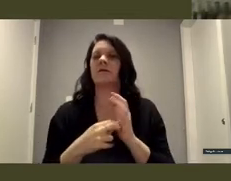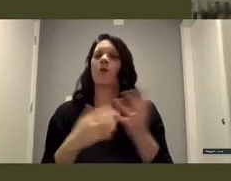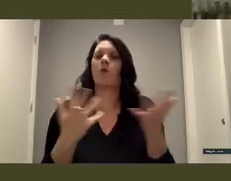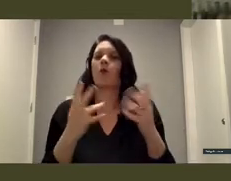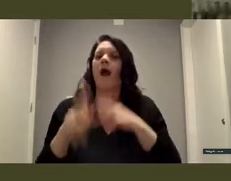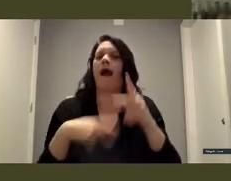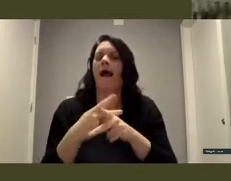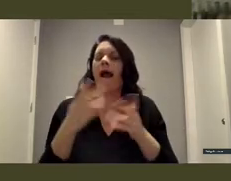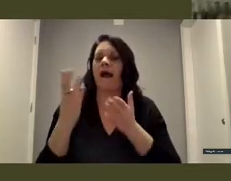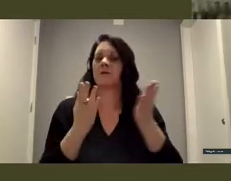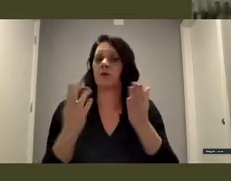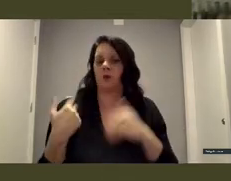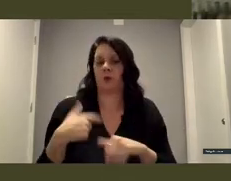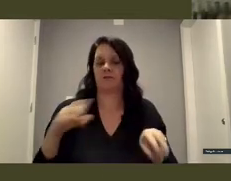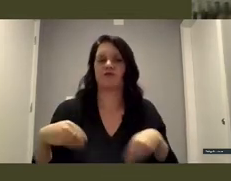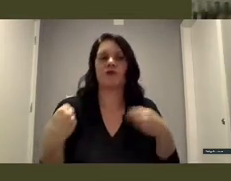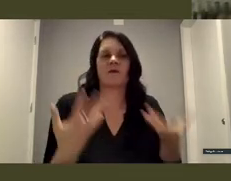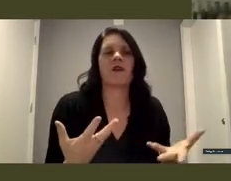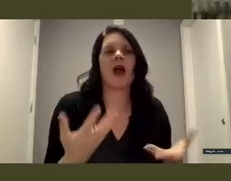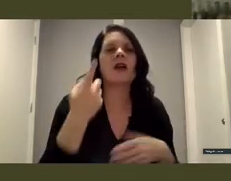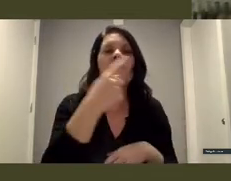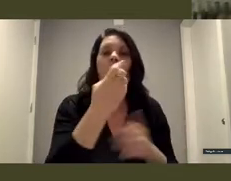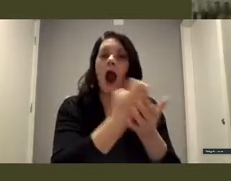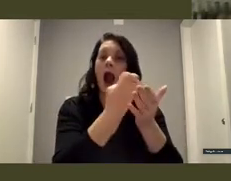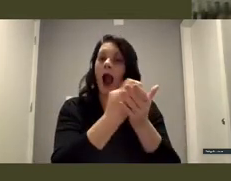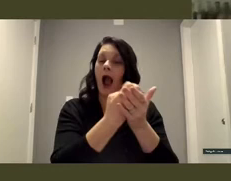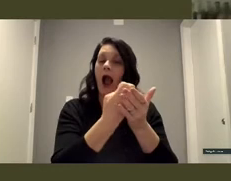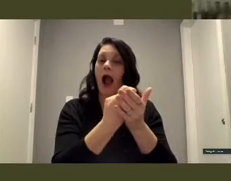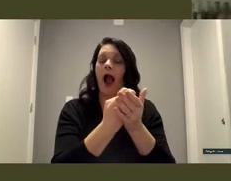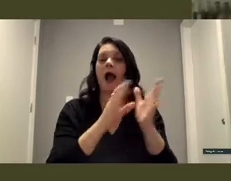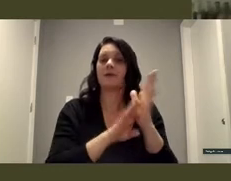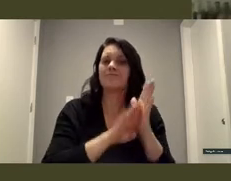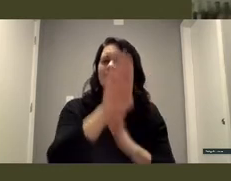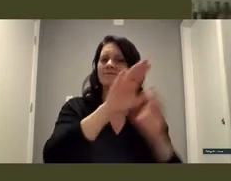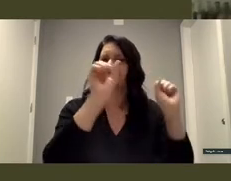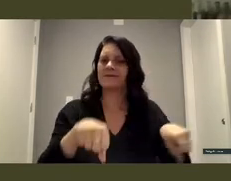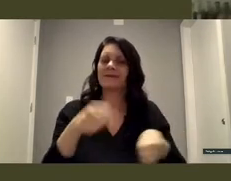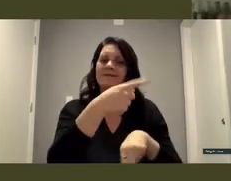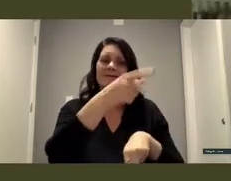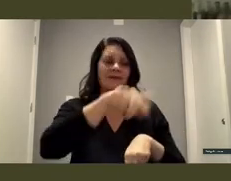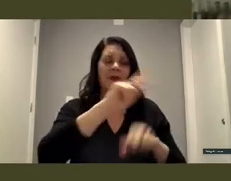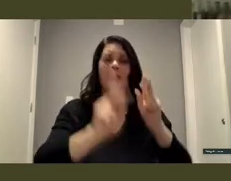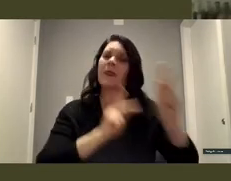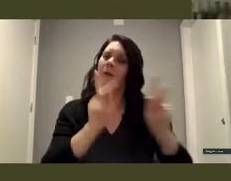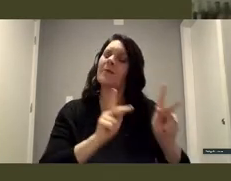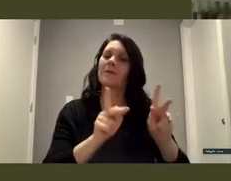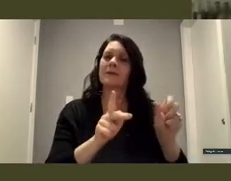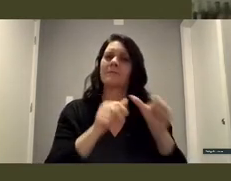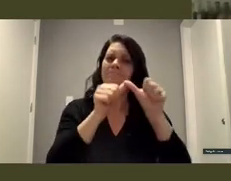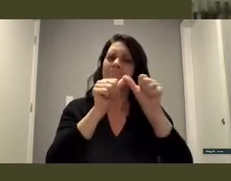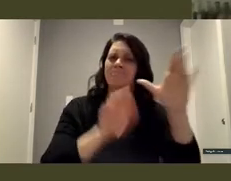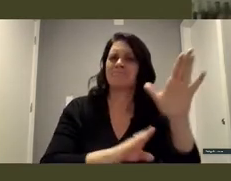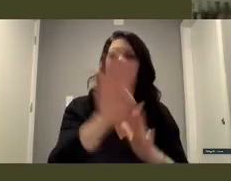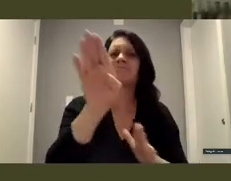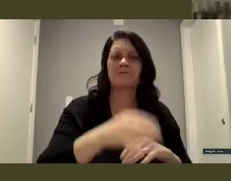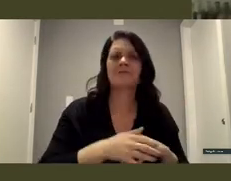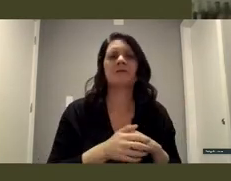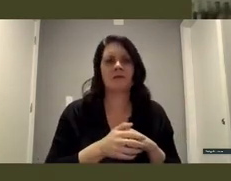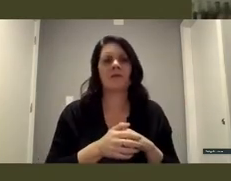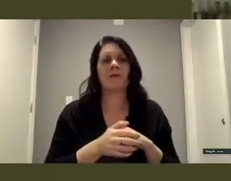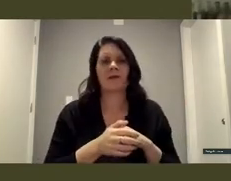provide for economy to grow and for people to live, you know, a dignity life, and be able to serve, you know, on